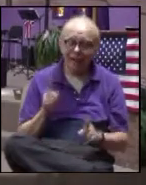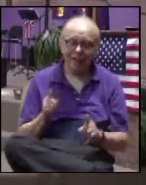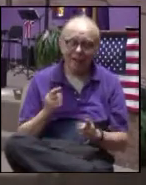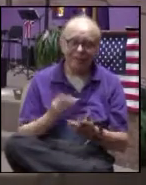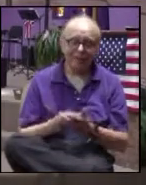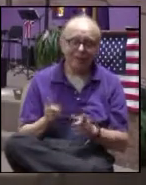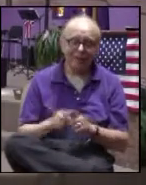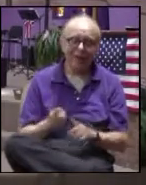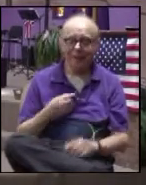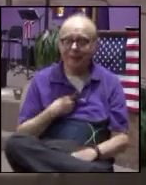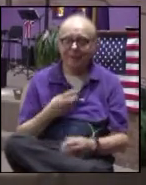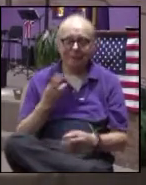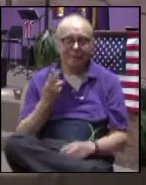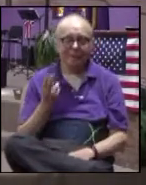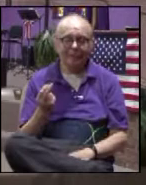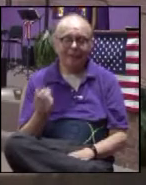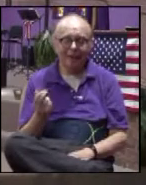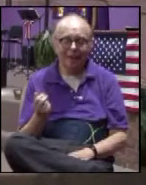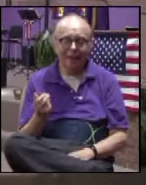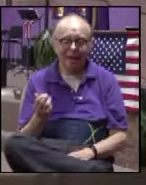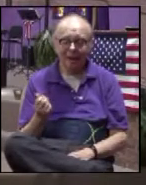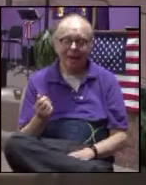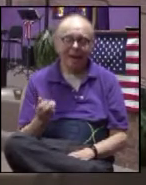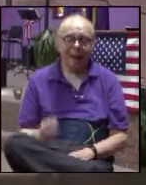You know?